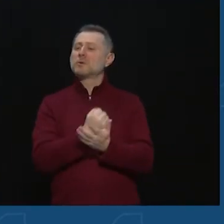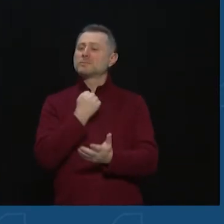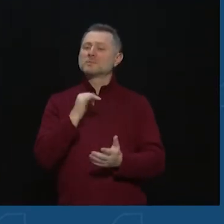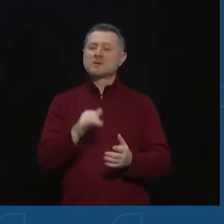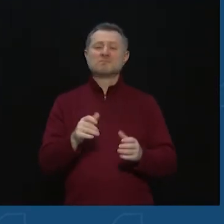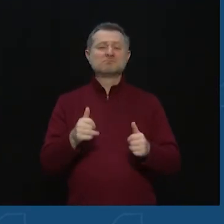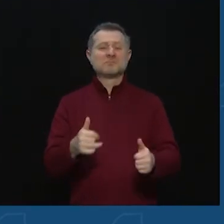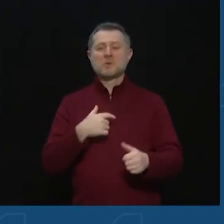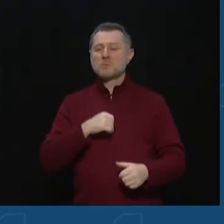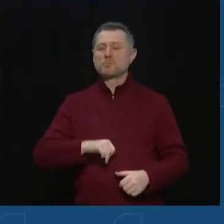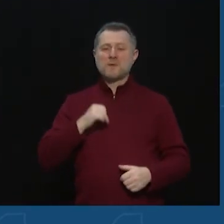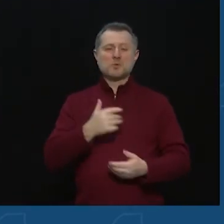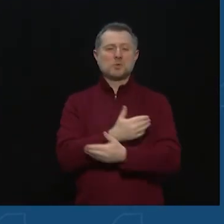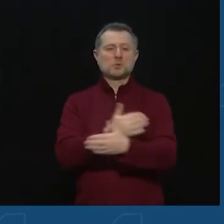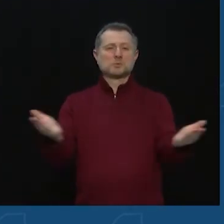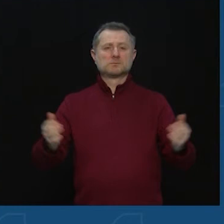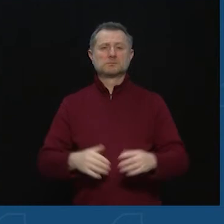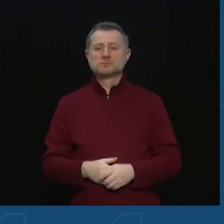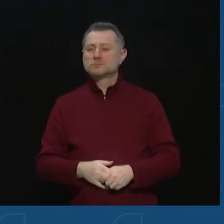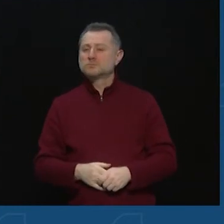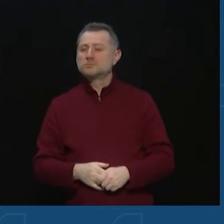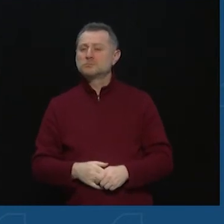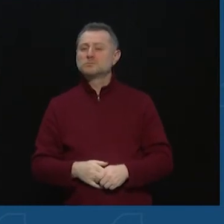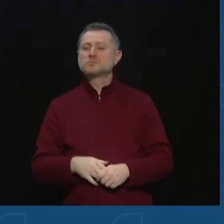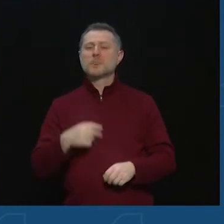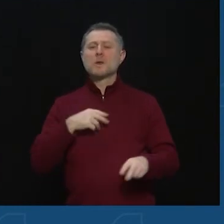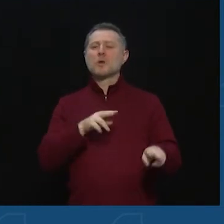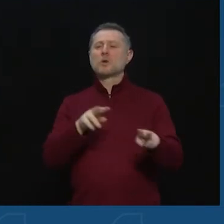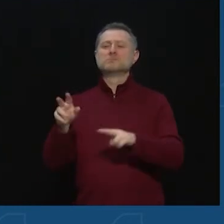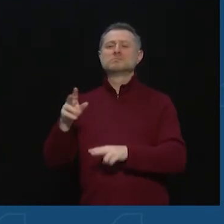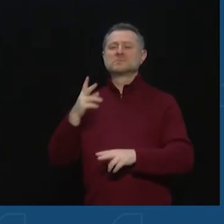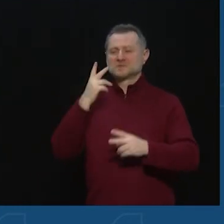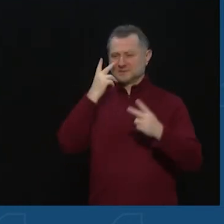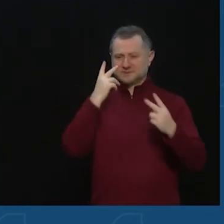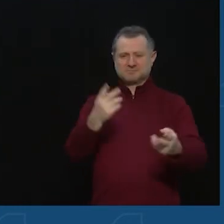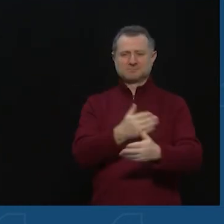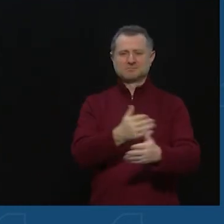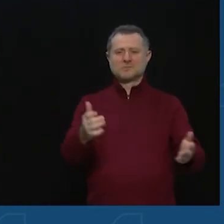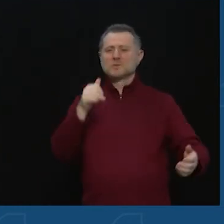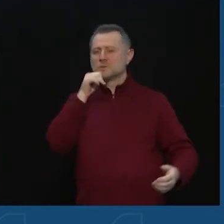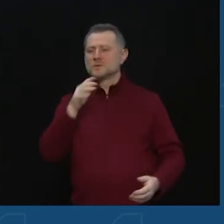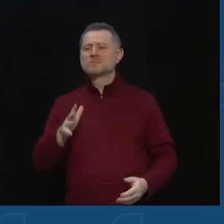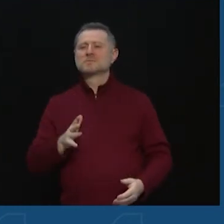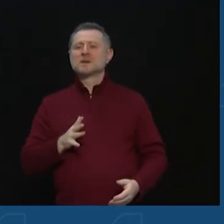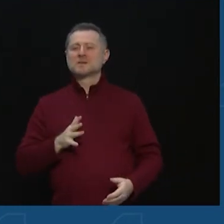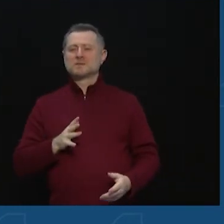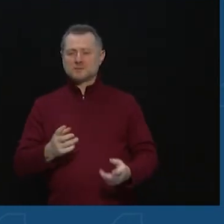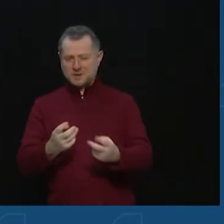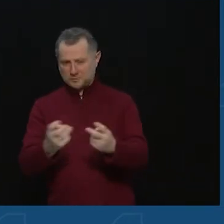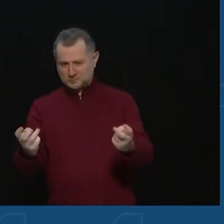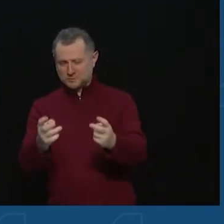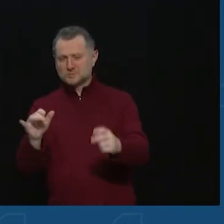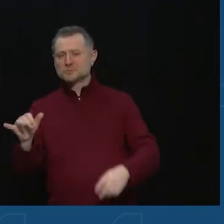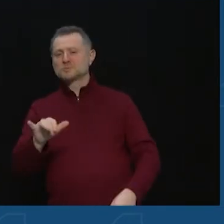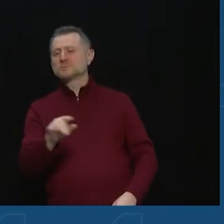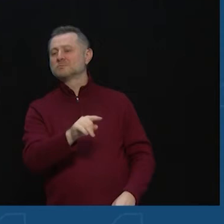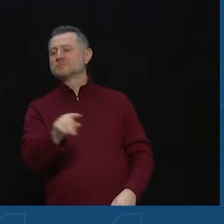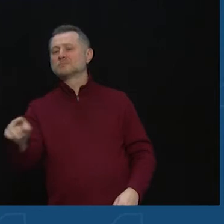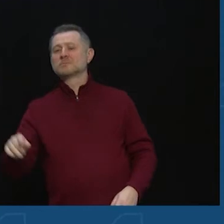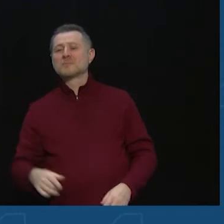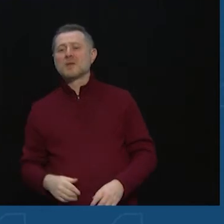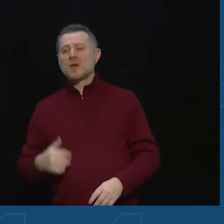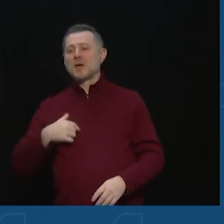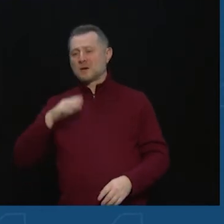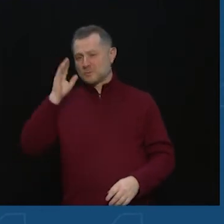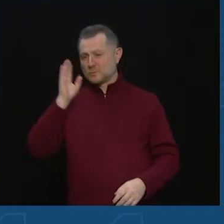I'm so proud of you. And I look out and I see the women in the audience as well. And I know there's special